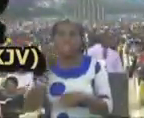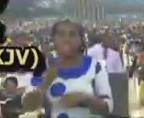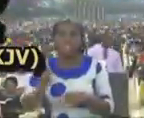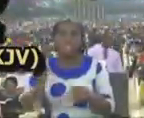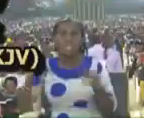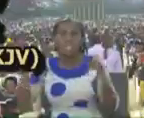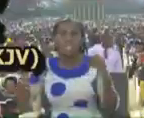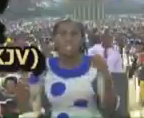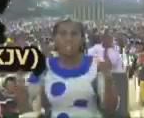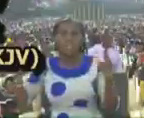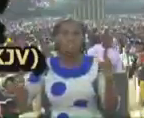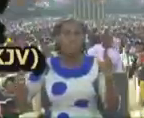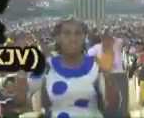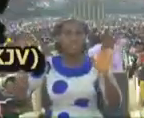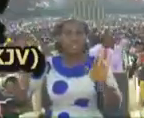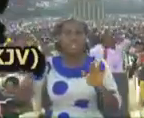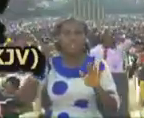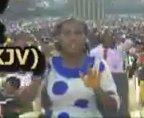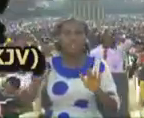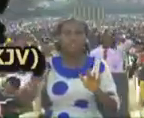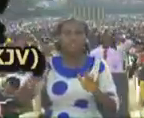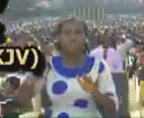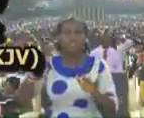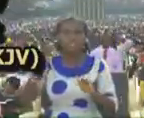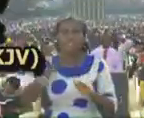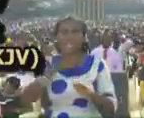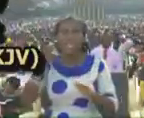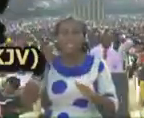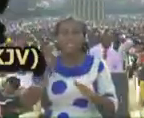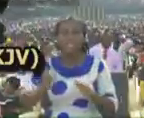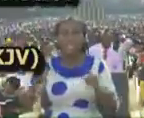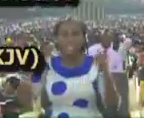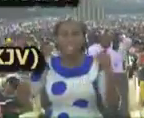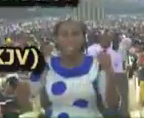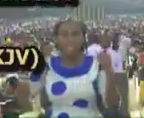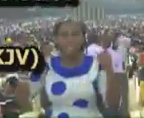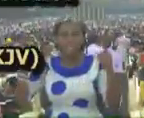dignity, and the excellency of power,